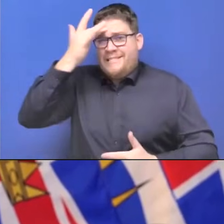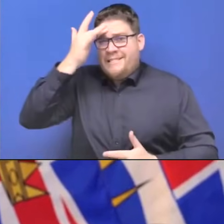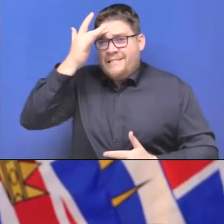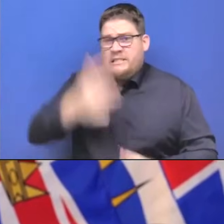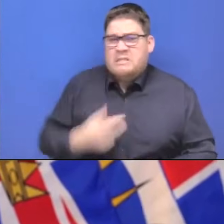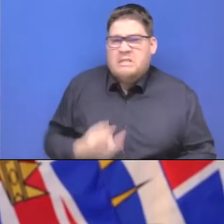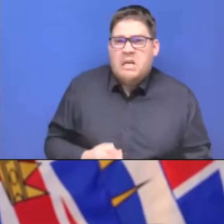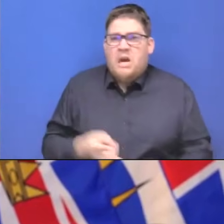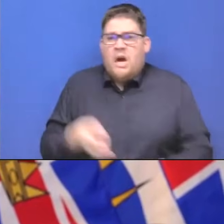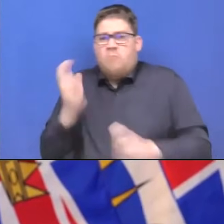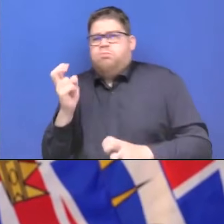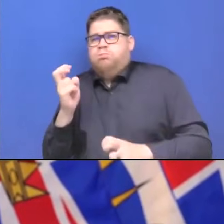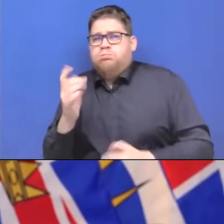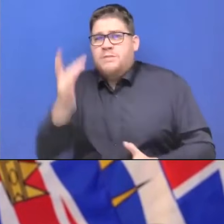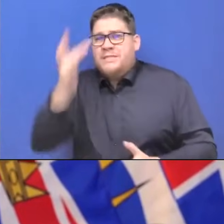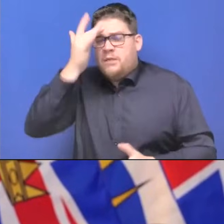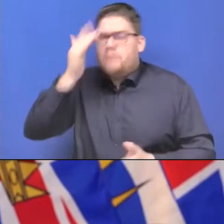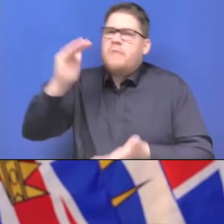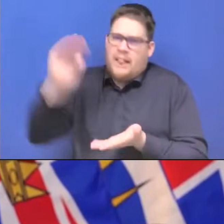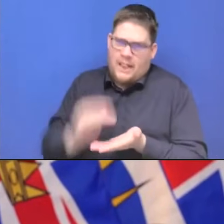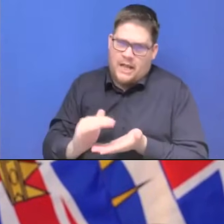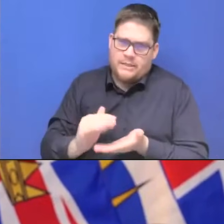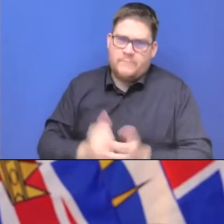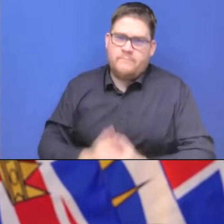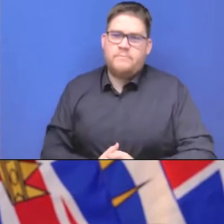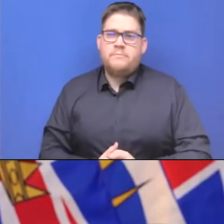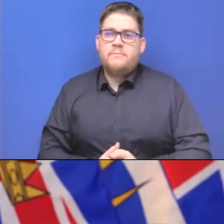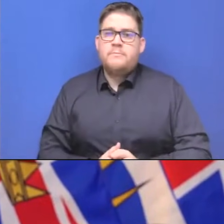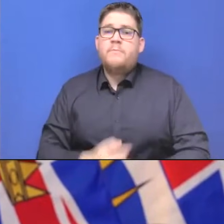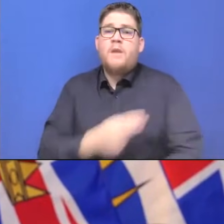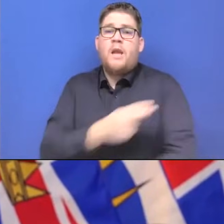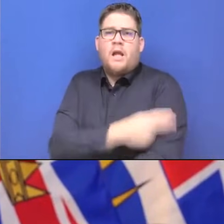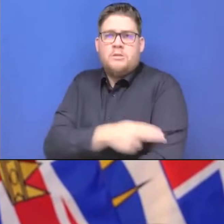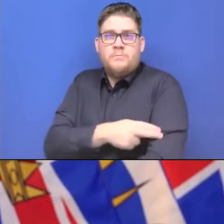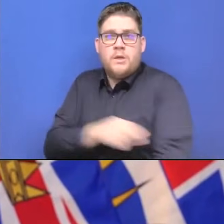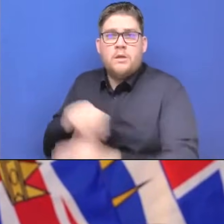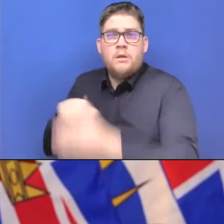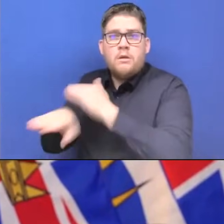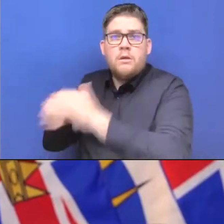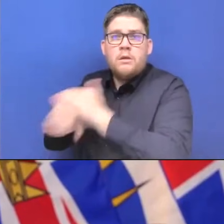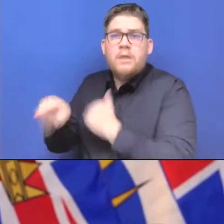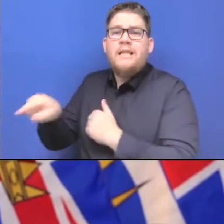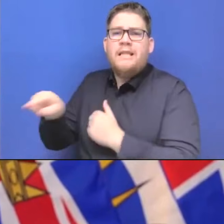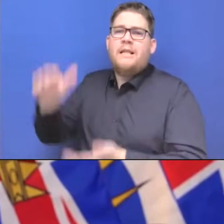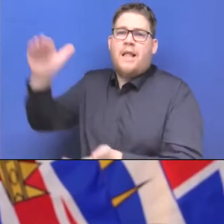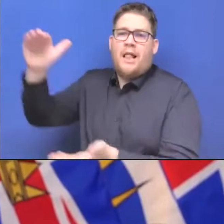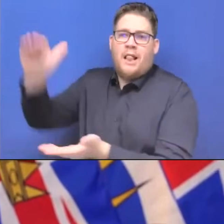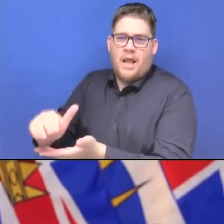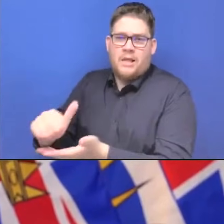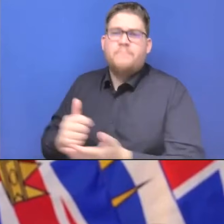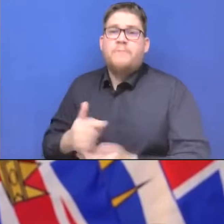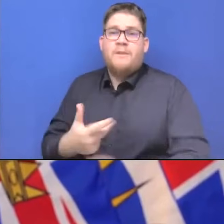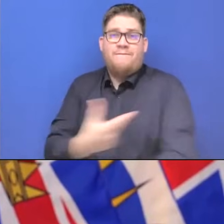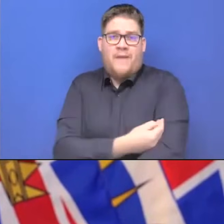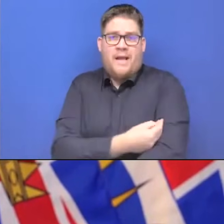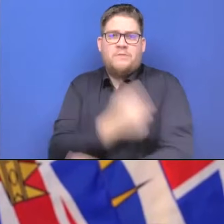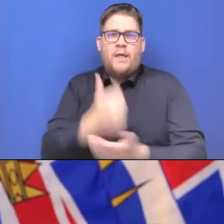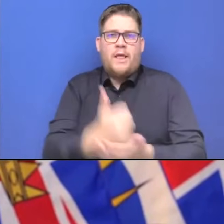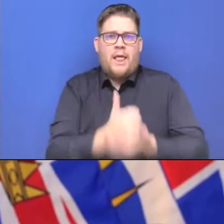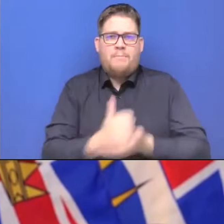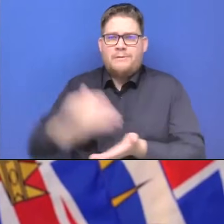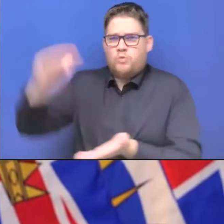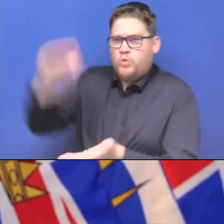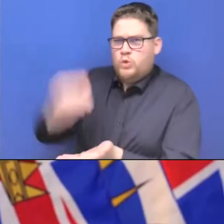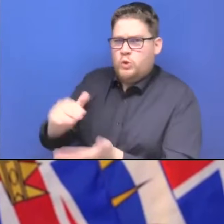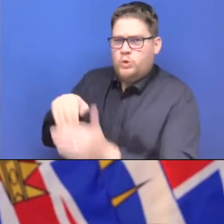of allowing us to mitigate the risks that we've had. We do know, however, that the majority of